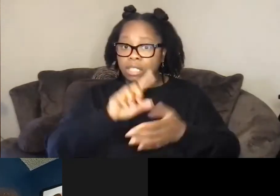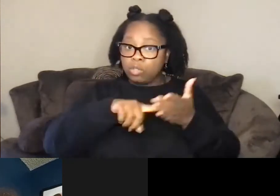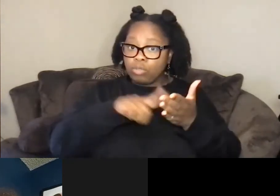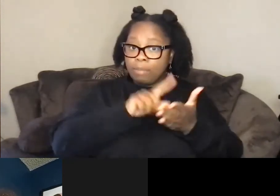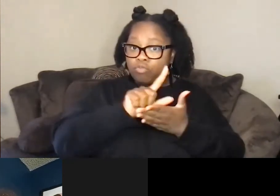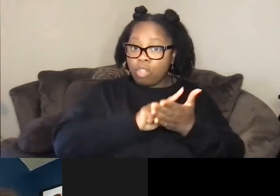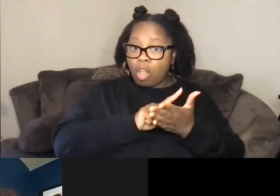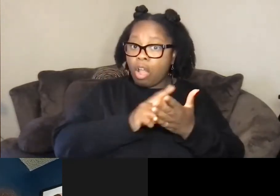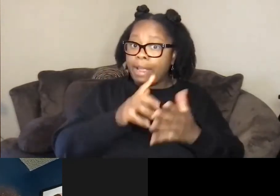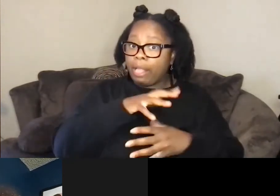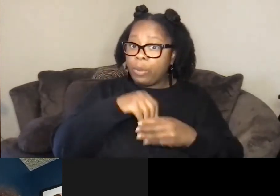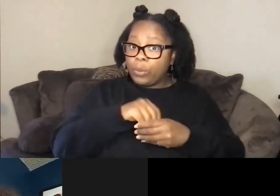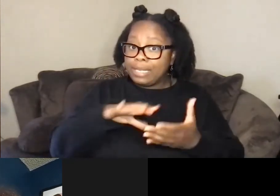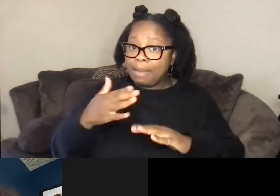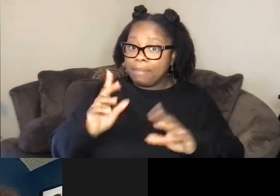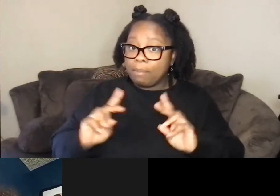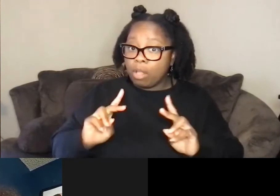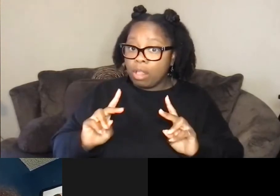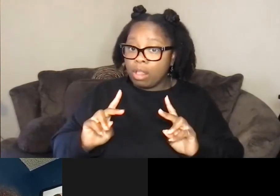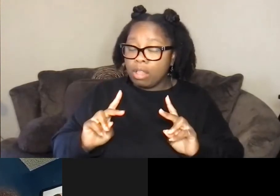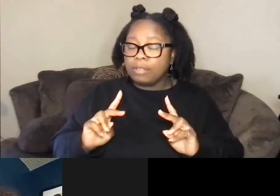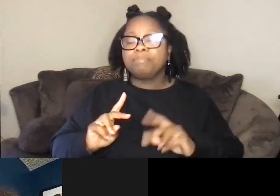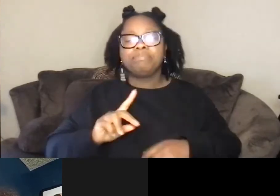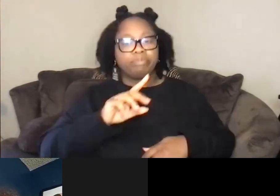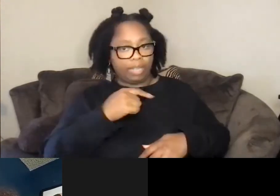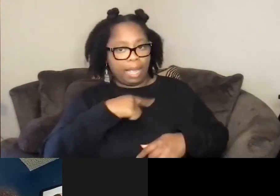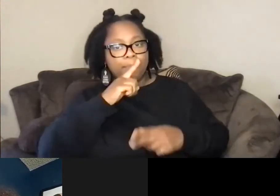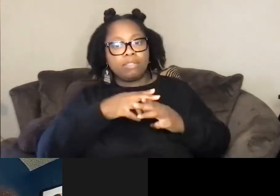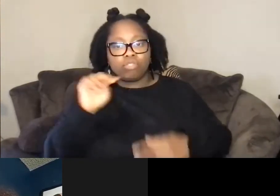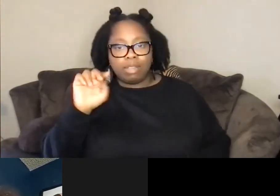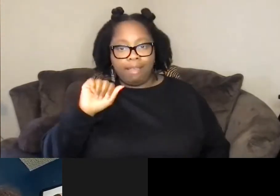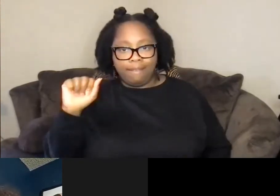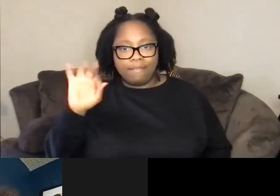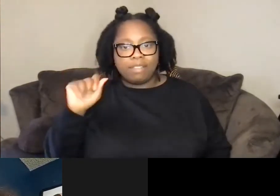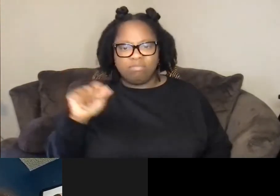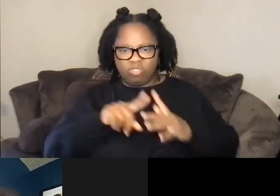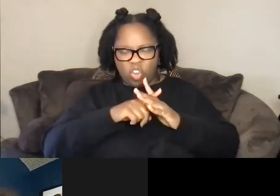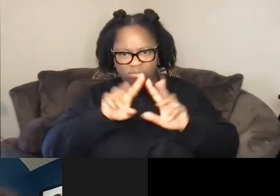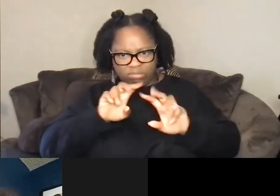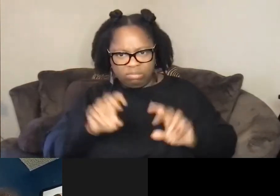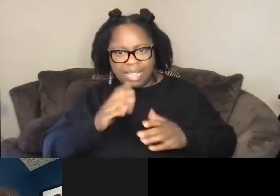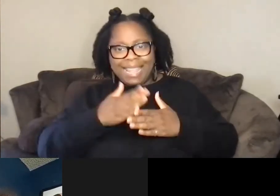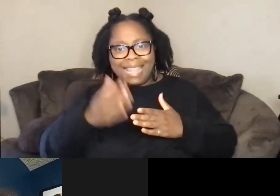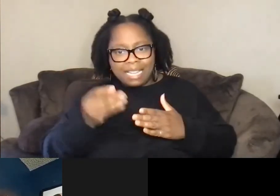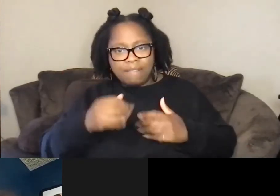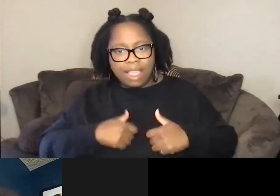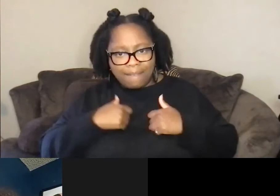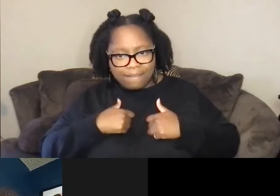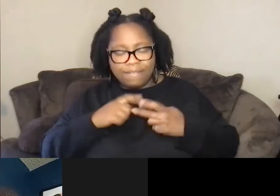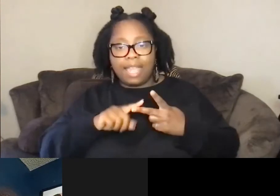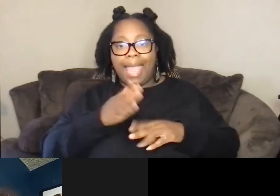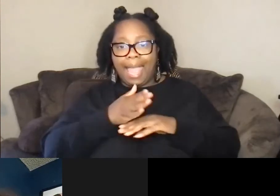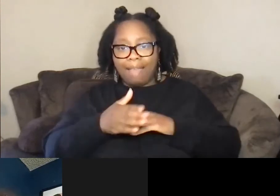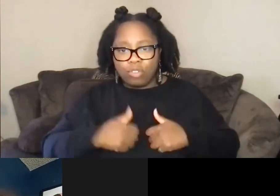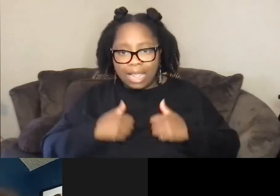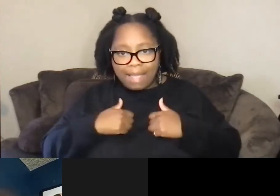cover the dead? I will say that when I mentioned earlier that one of the things NAAFA is beginning to look at is end of life and afterlife things, we